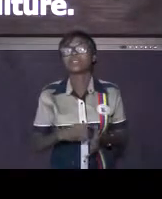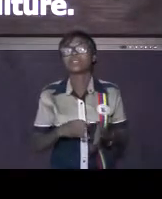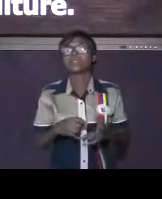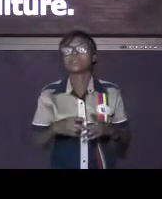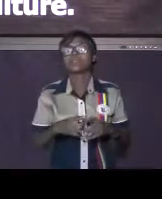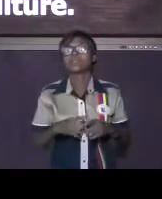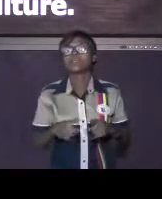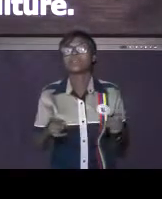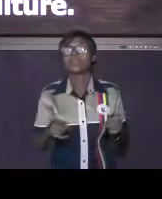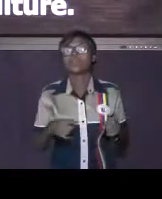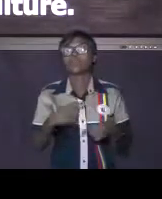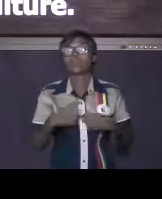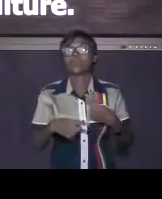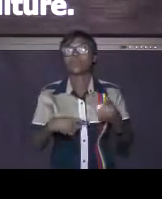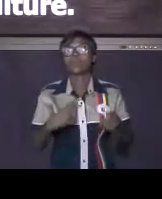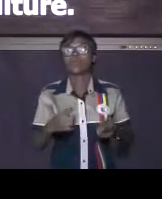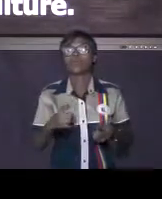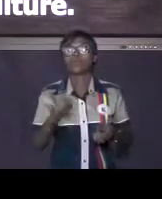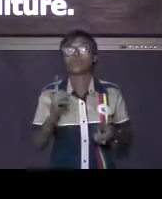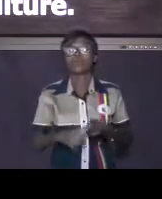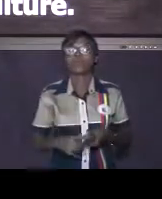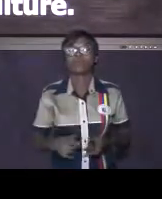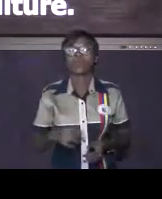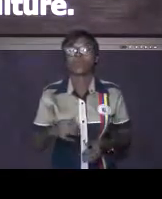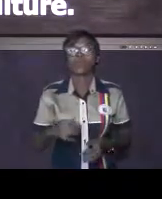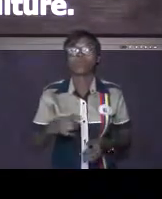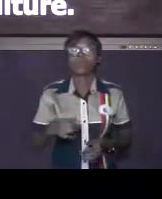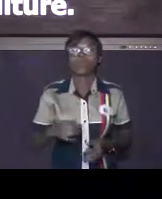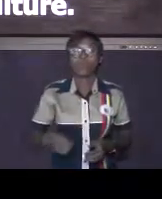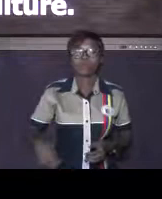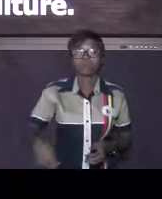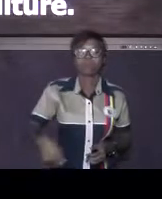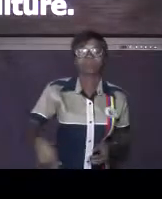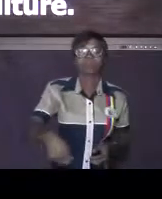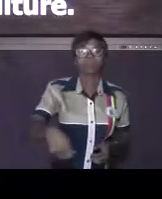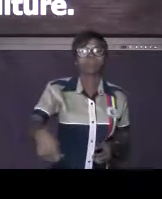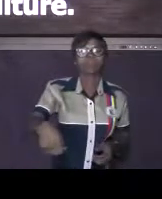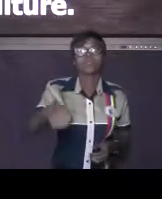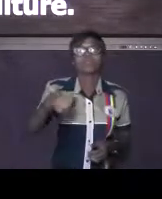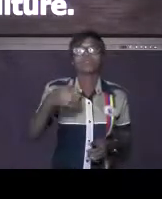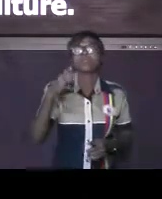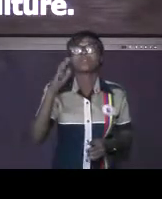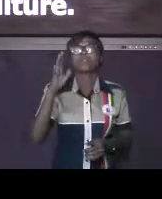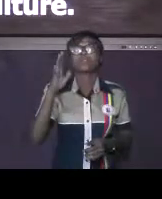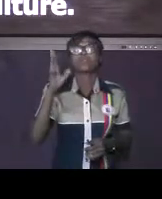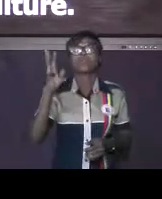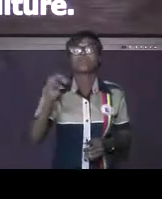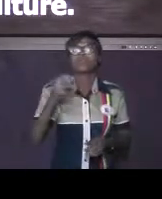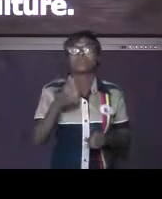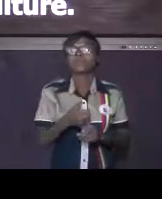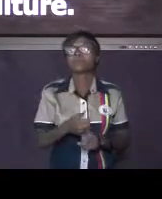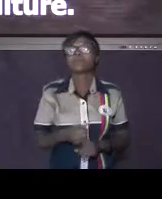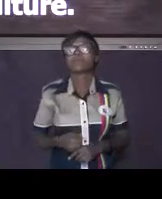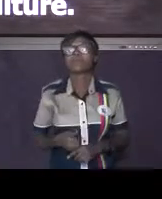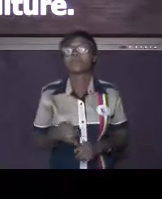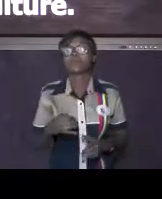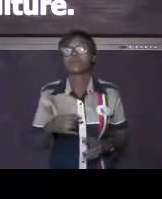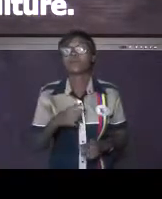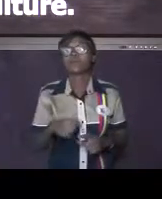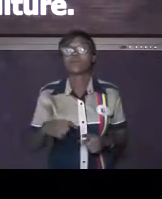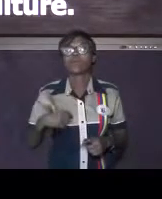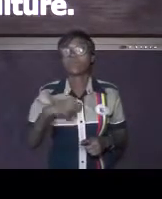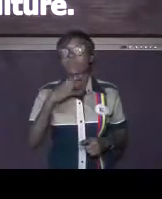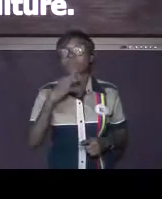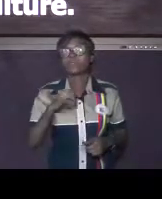what they have planted. It's different from just going to wet their crops themselves, maybe when we are